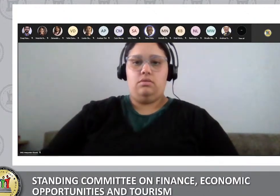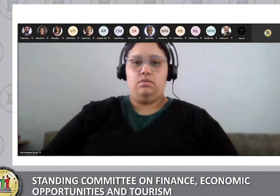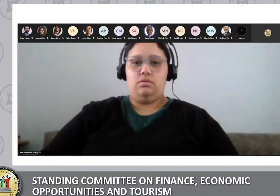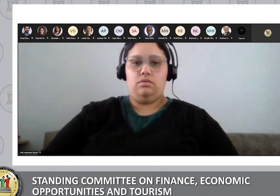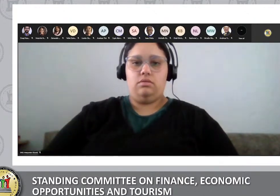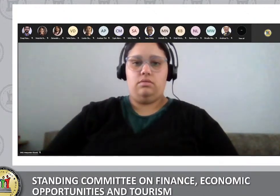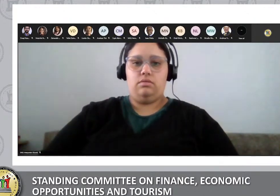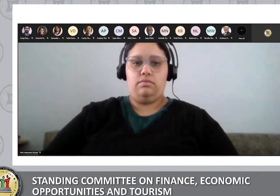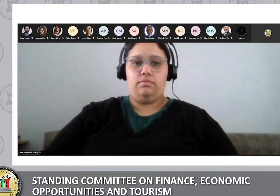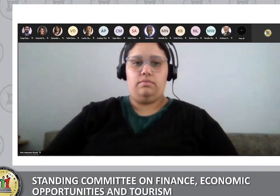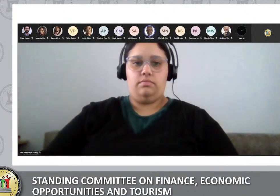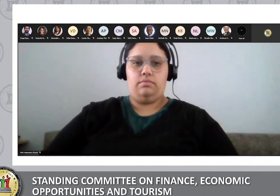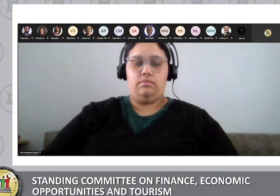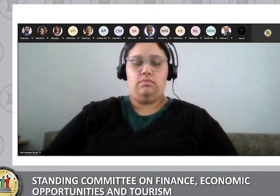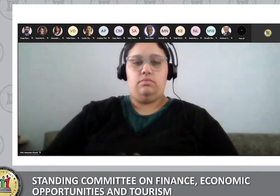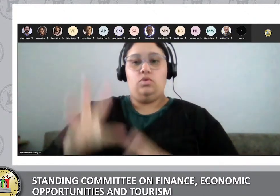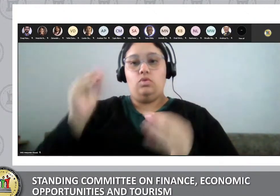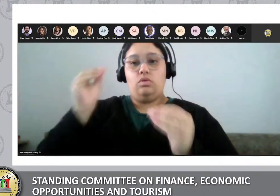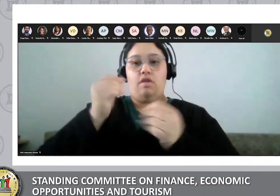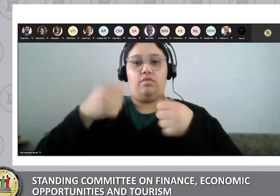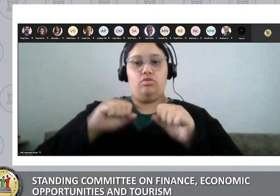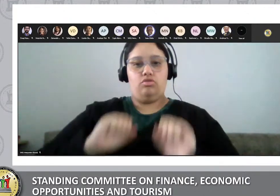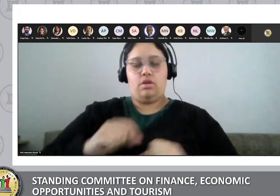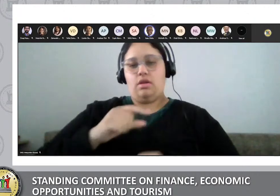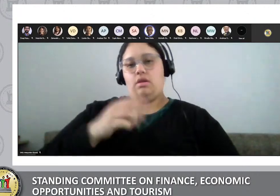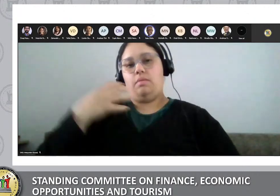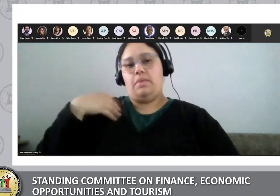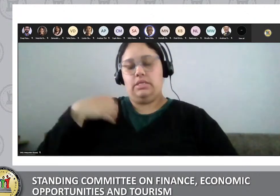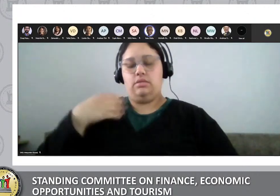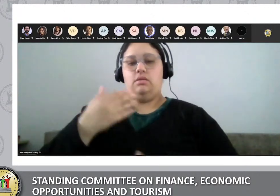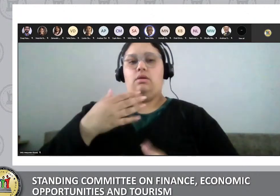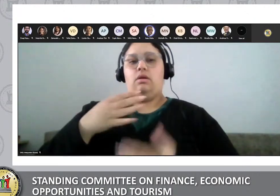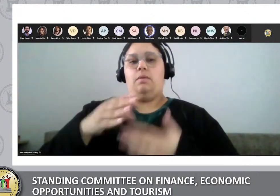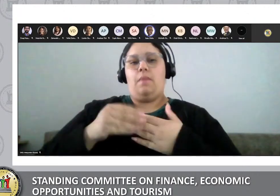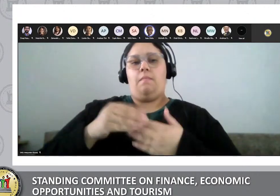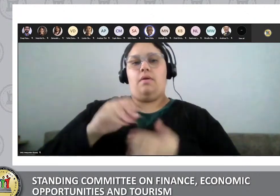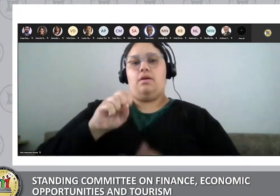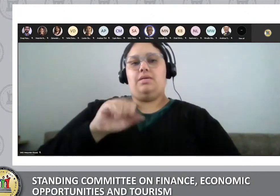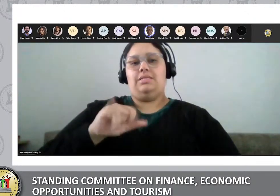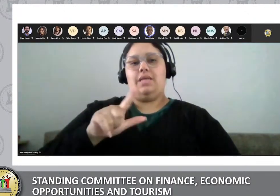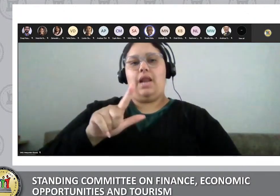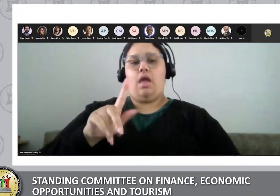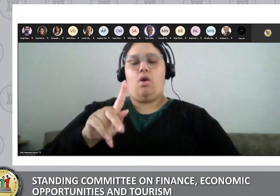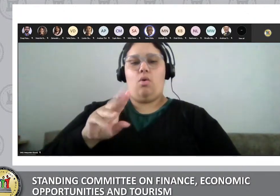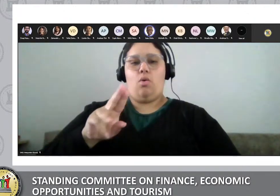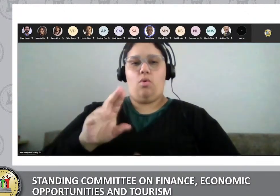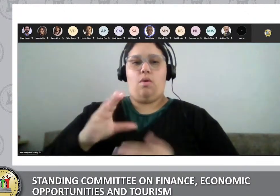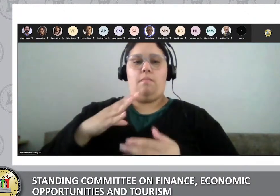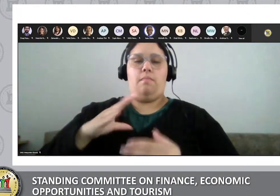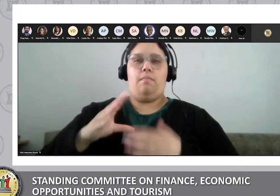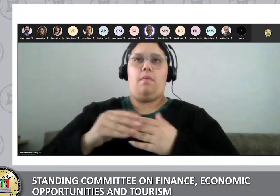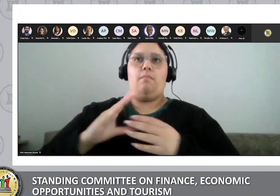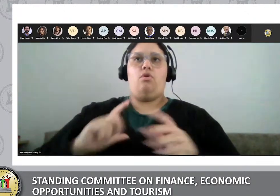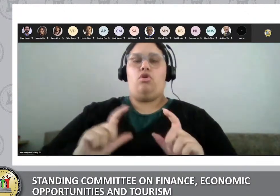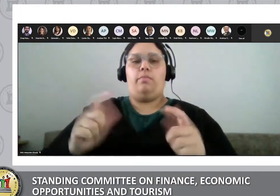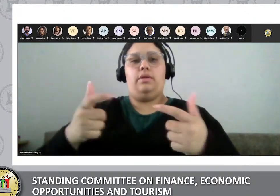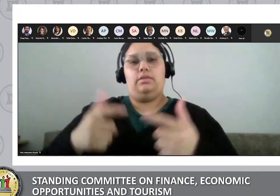Thank you. Afternoon, Chair. Afternoon, Minister. Member Mbulelo Isaac Seleku, member of the committee. Thank